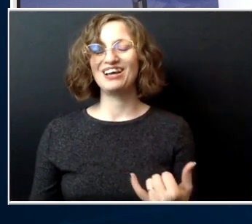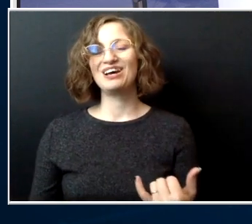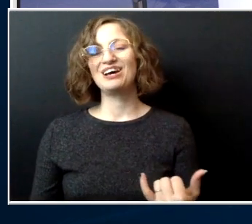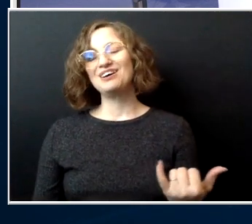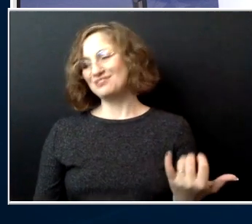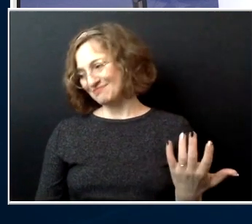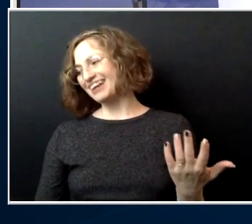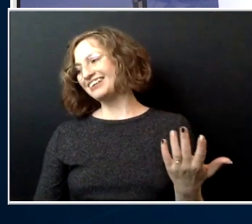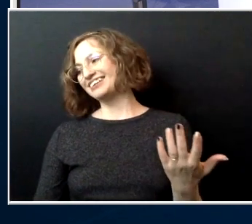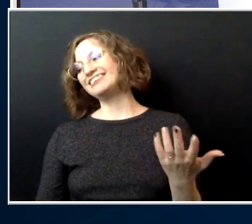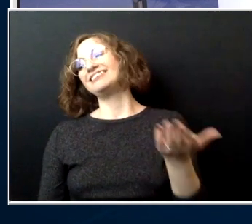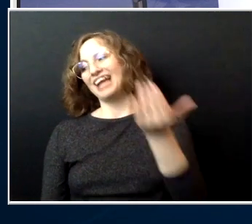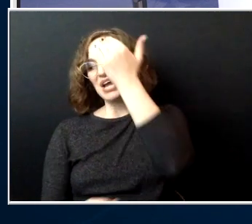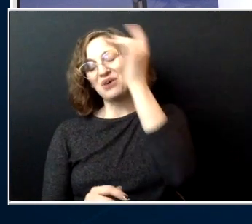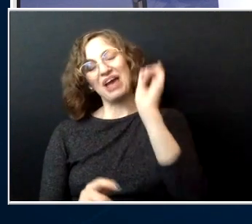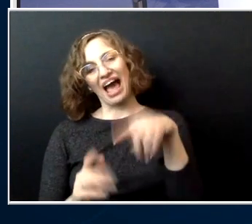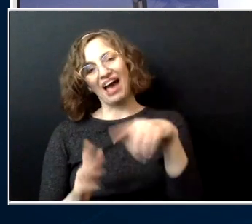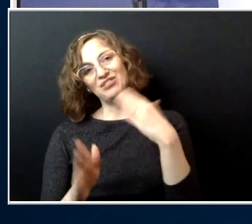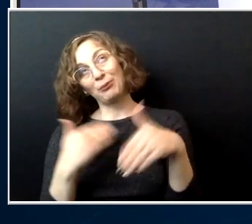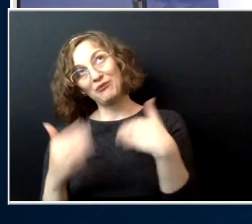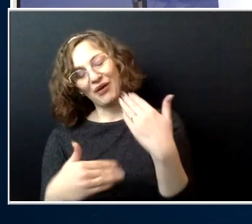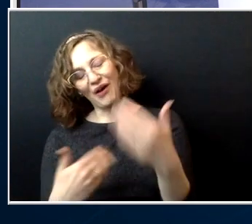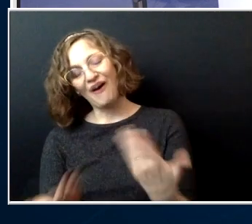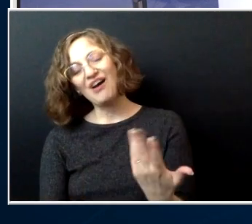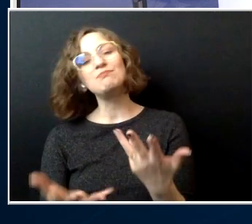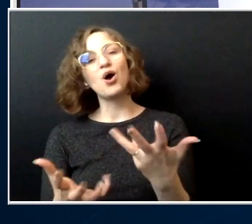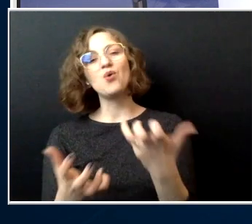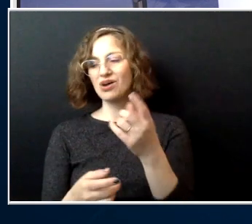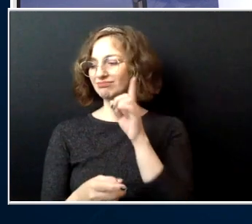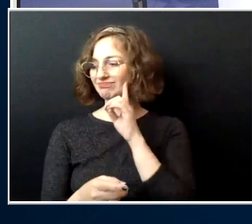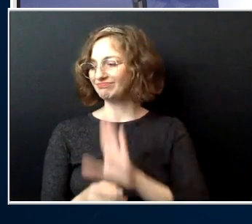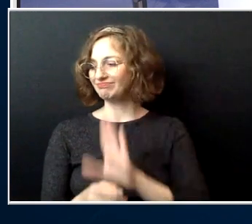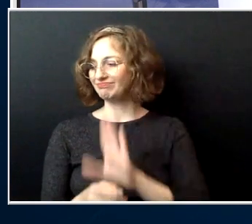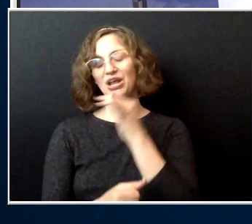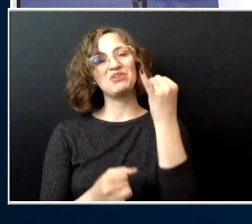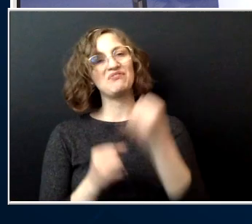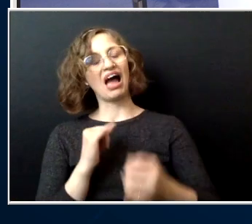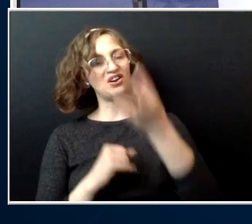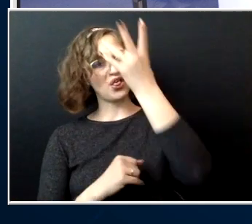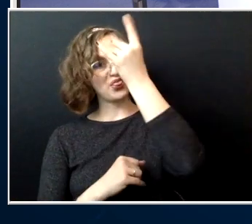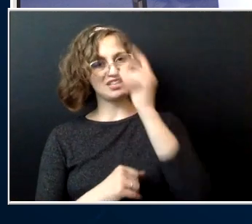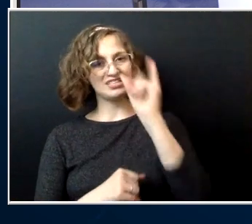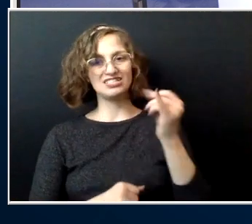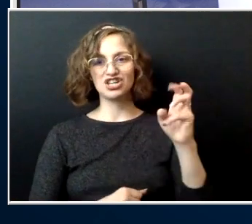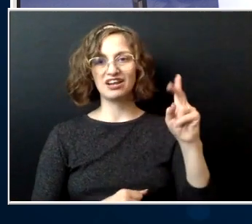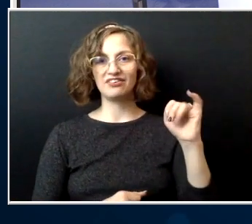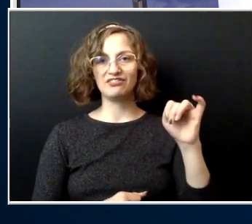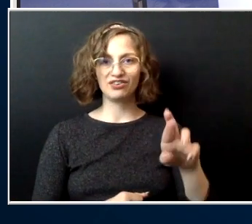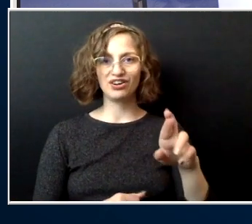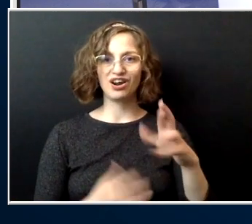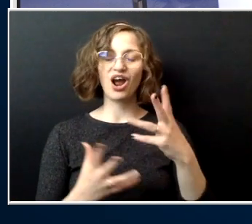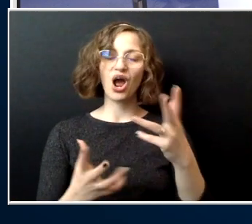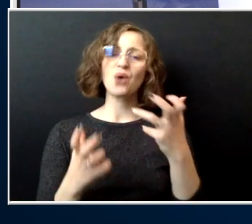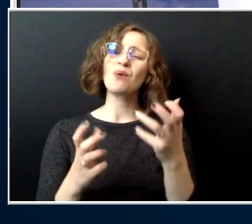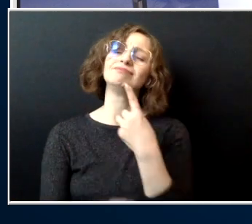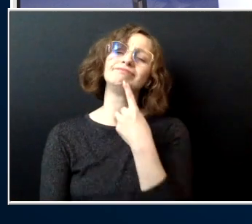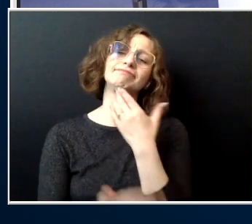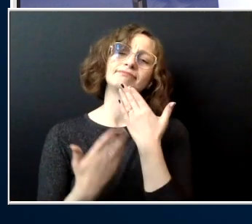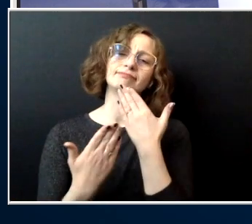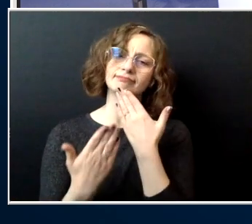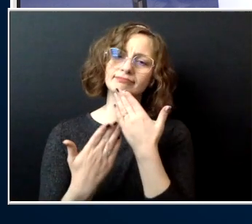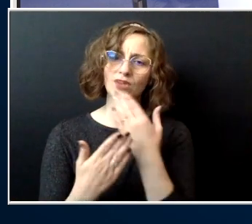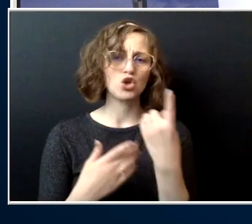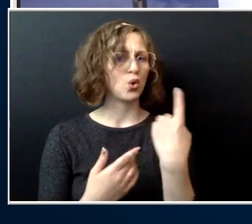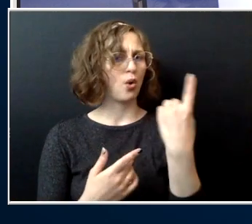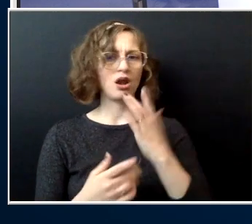to move along a little bit, but I want to hear final thoughts from everyone. Jennifer, first of all, I just want to say thank you. You're one of the best guests we've had. We're